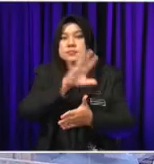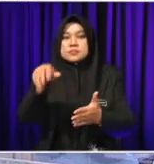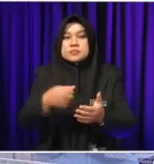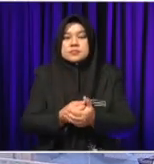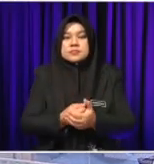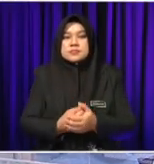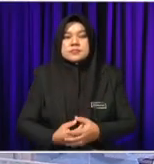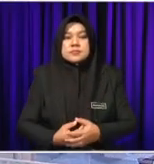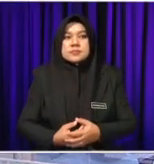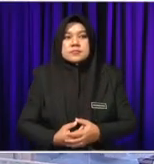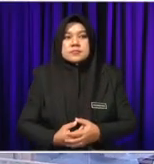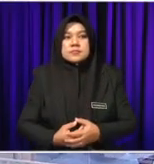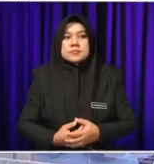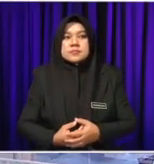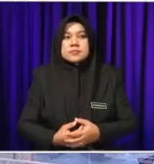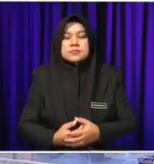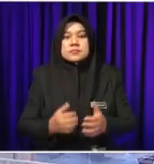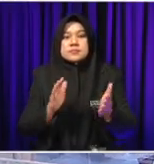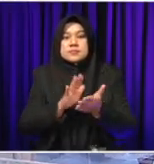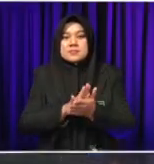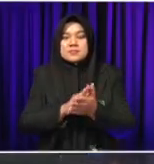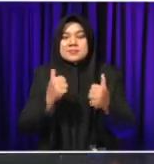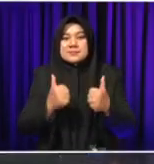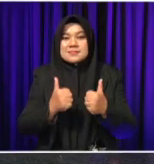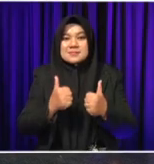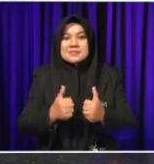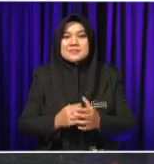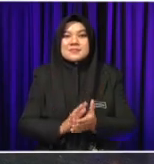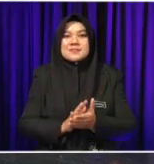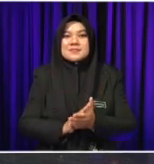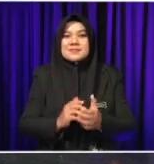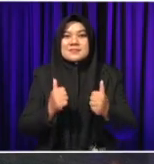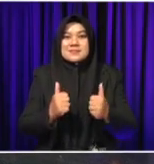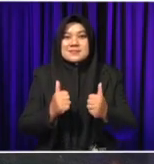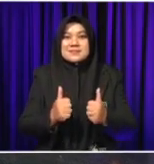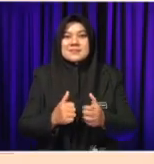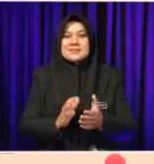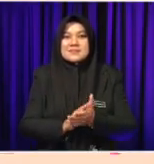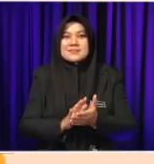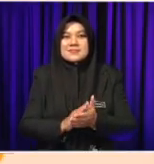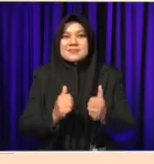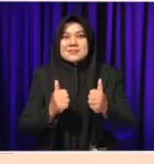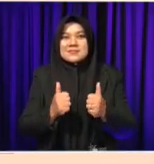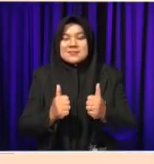cheer then. Cheer, cheer! Good job! Good job!